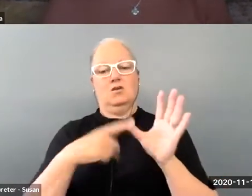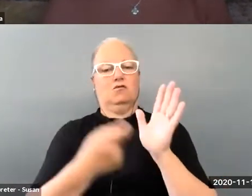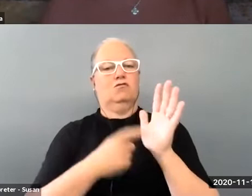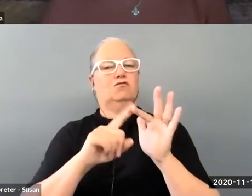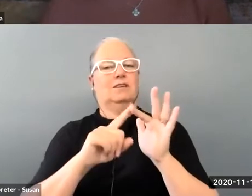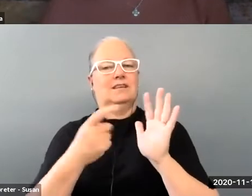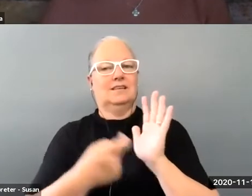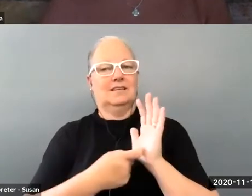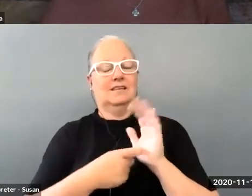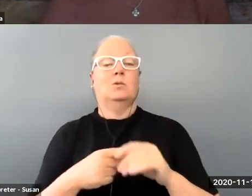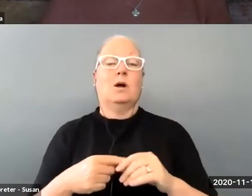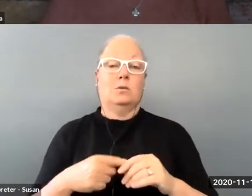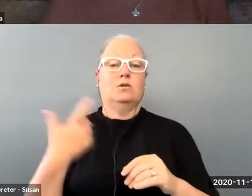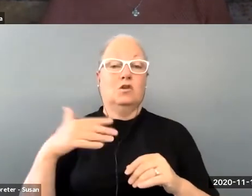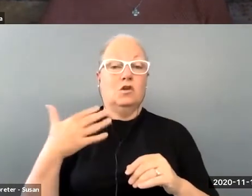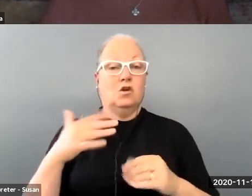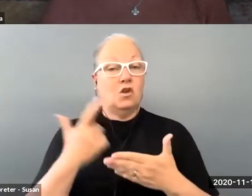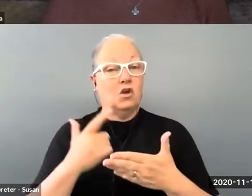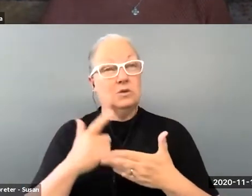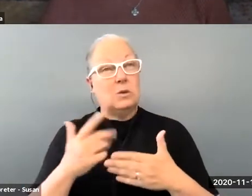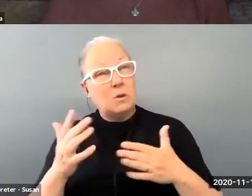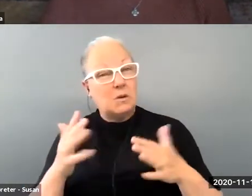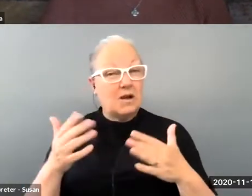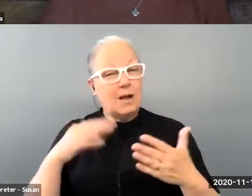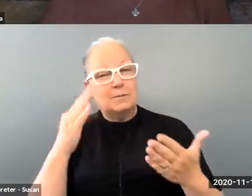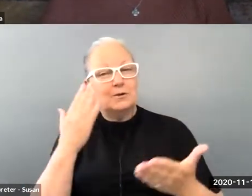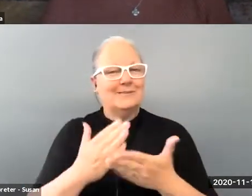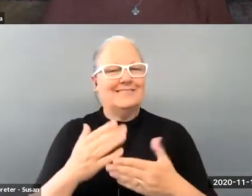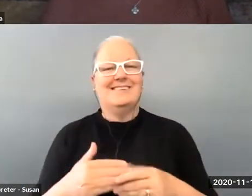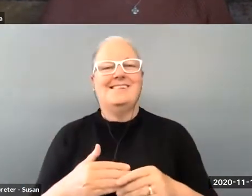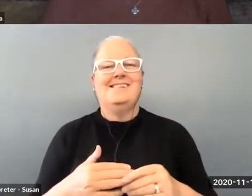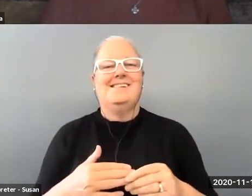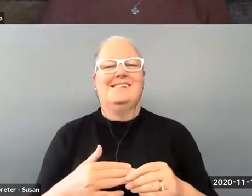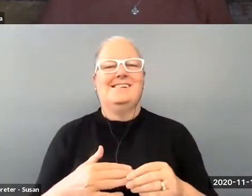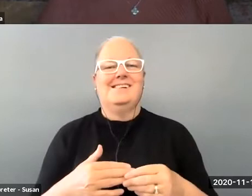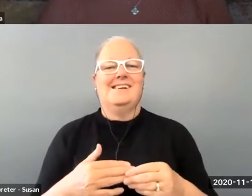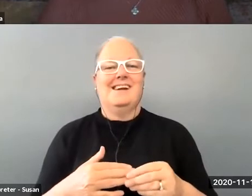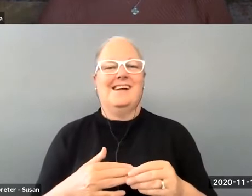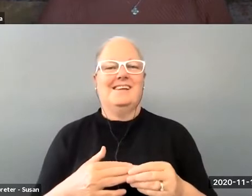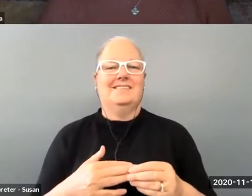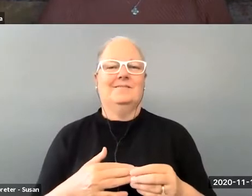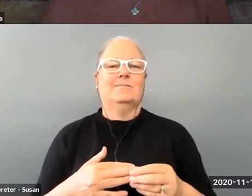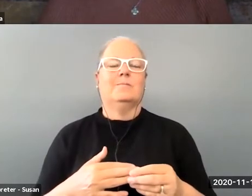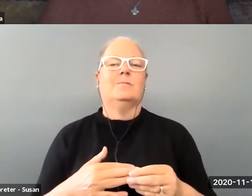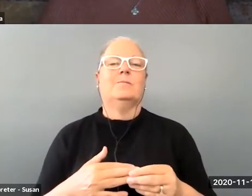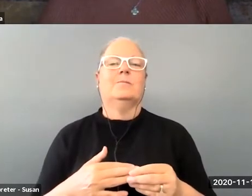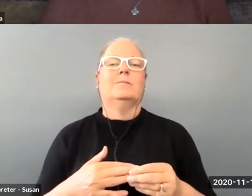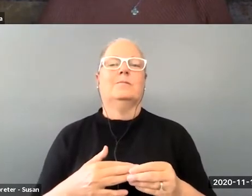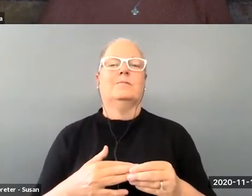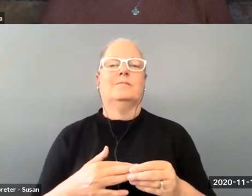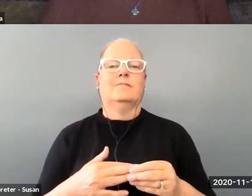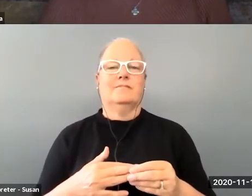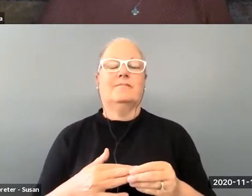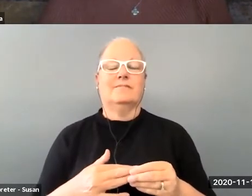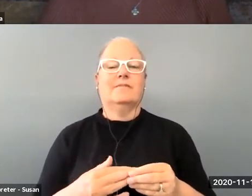in that is it impressive or is it, is it shameful and terrible? But I have